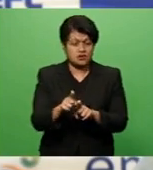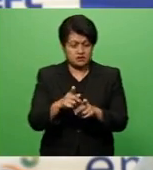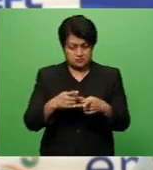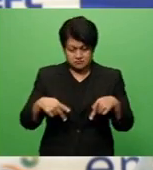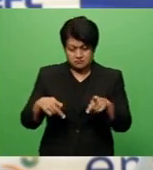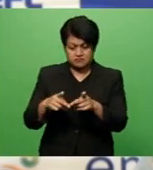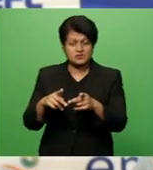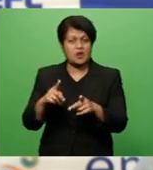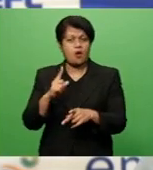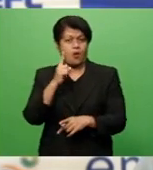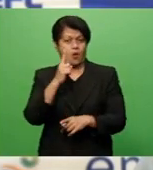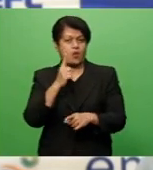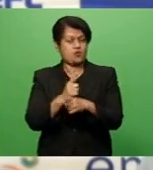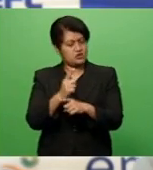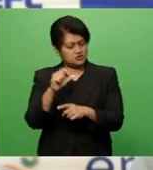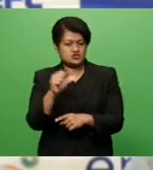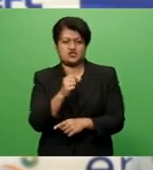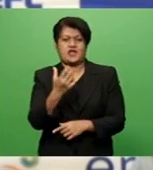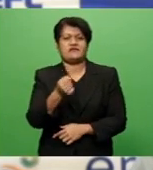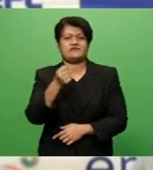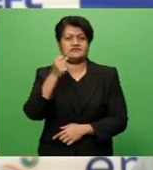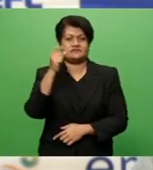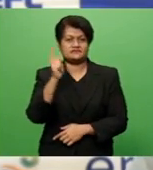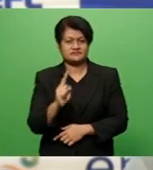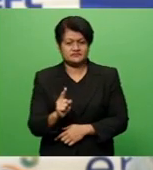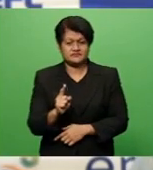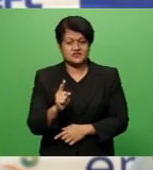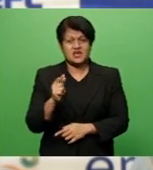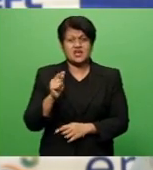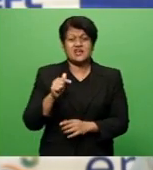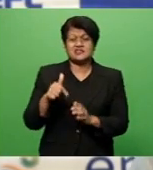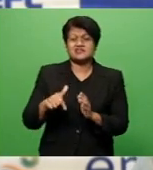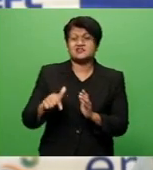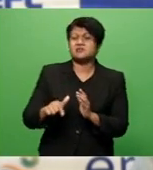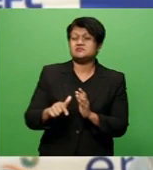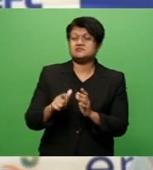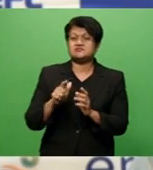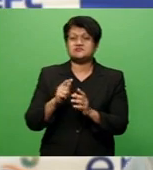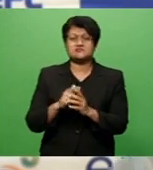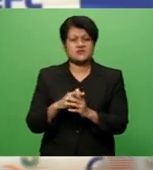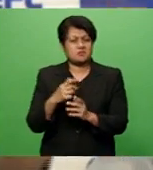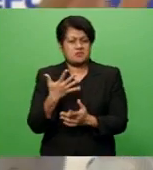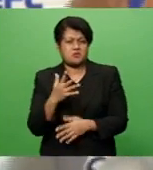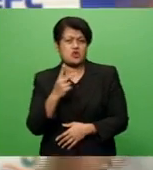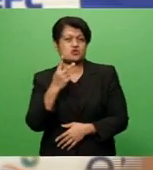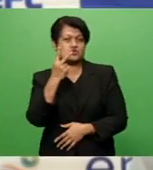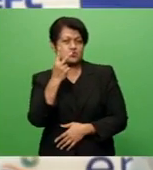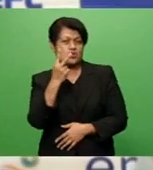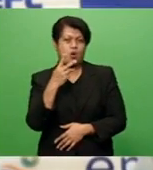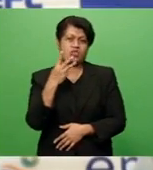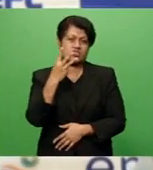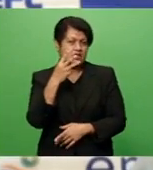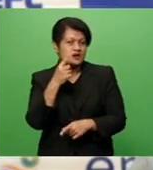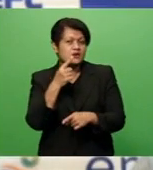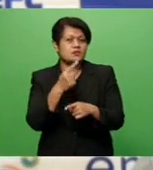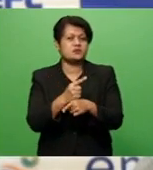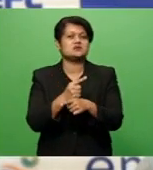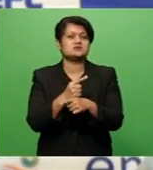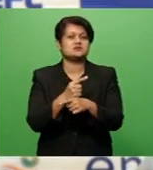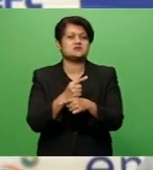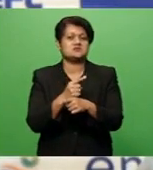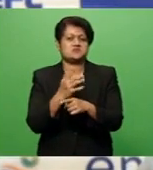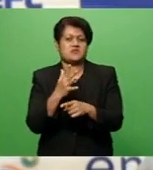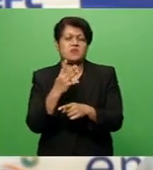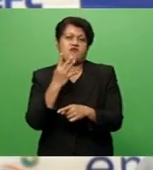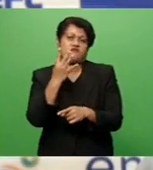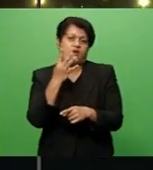week. Then some other areas deeper inside rural, probably 2 to 3 weeks. And way up in the hills, it could take even up to 3 to